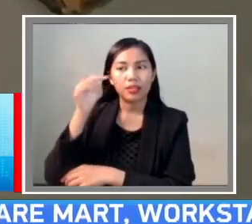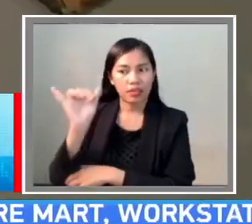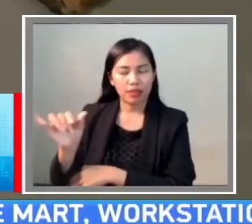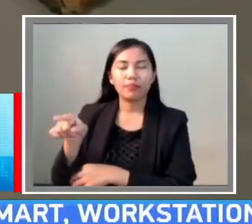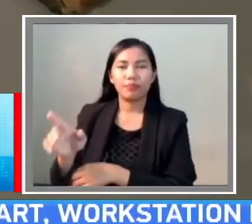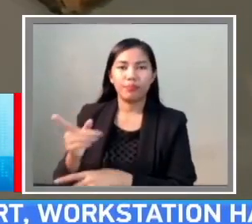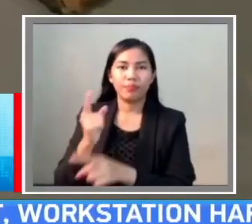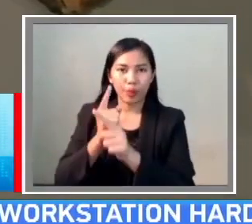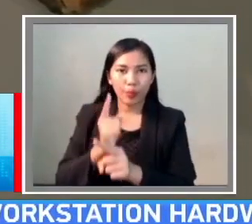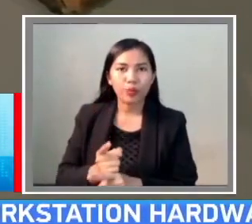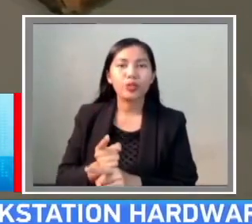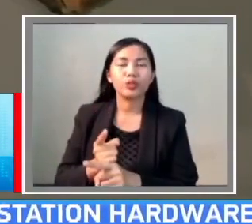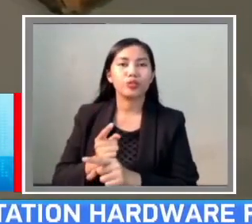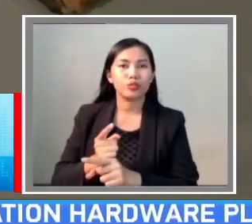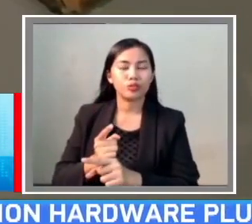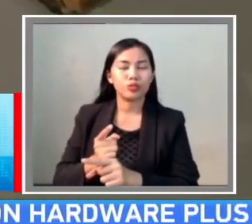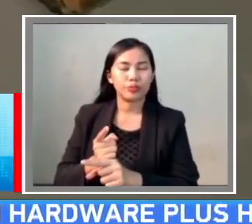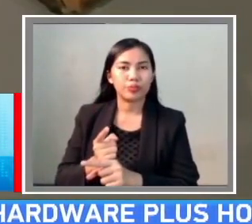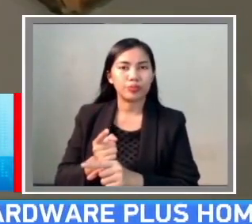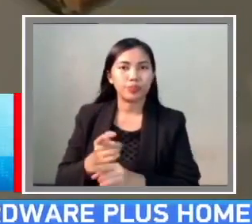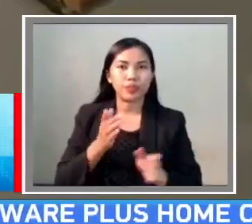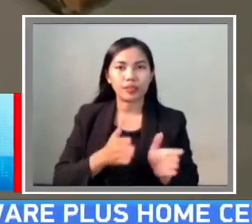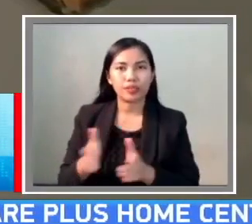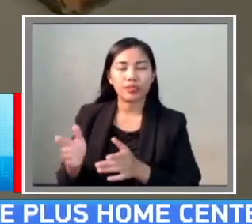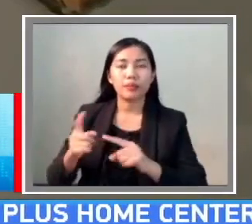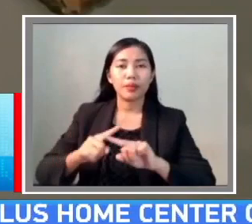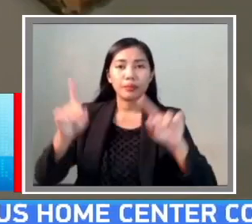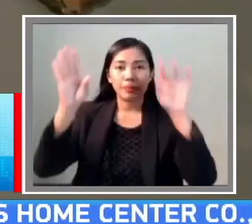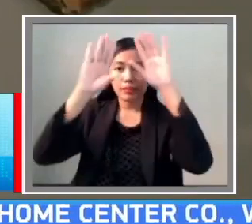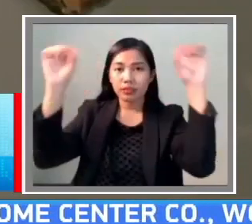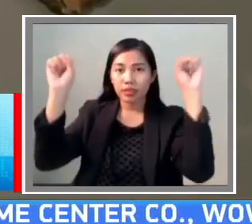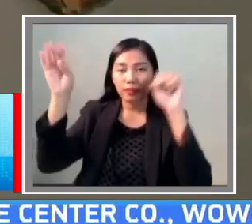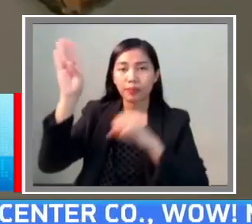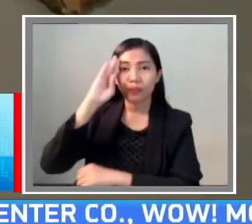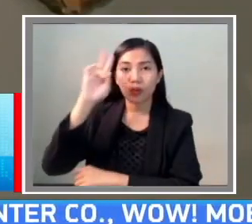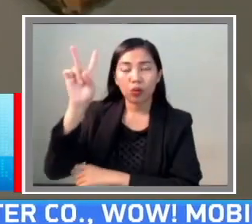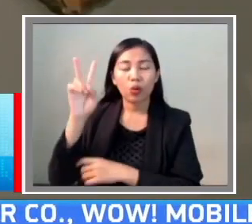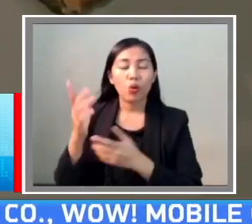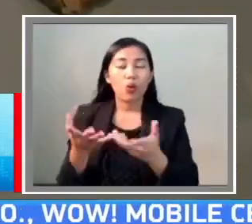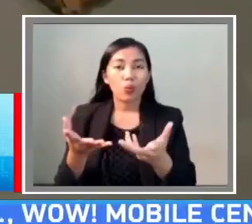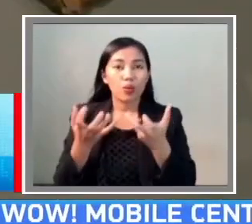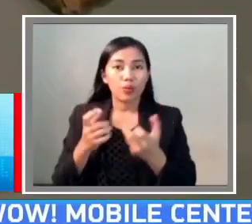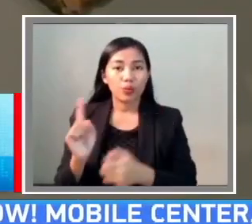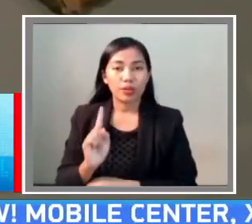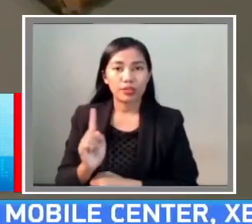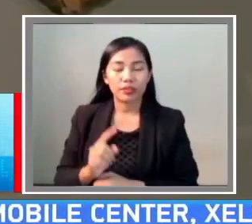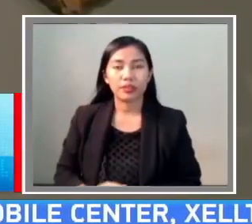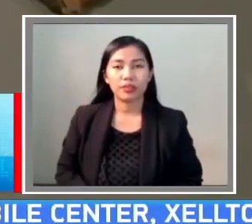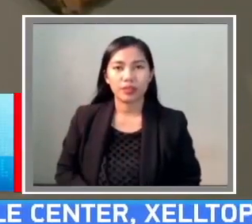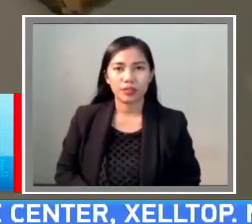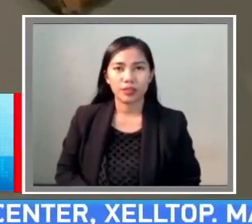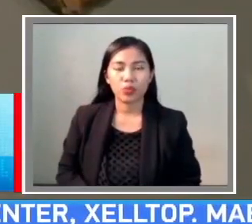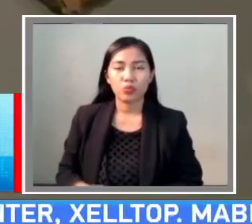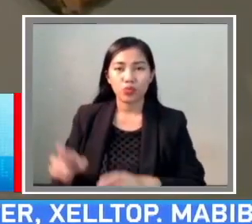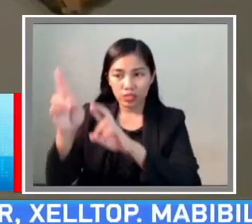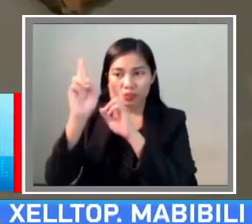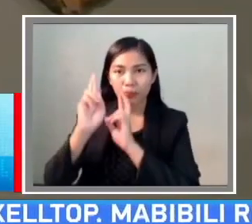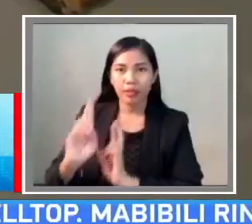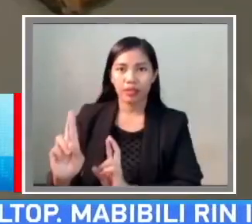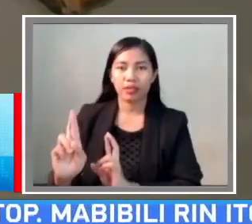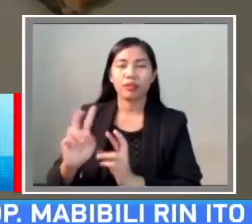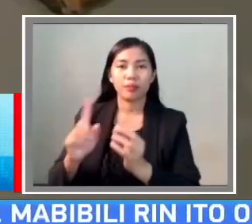But President Marcos is one who is a very, very respectful of protocols and